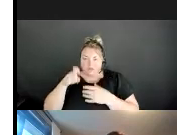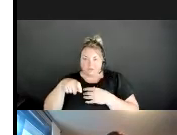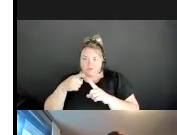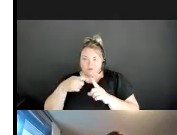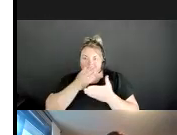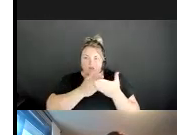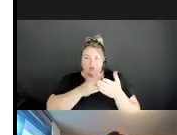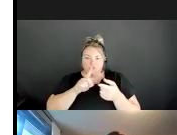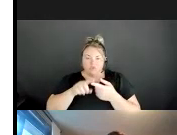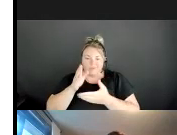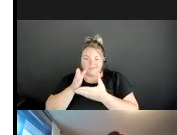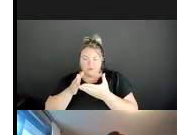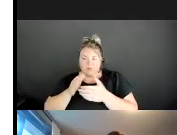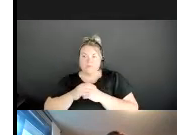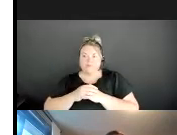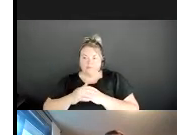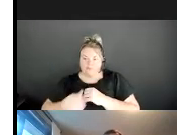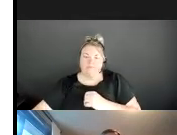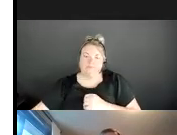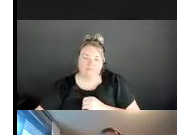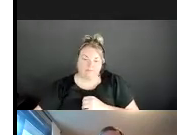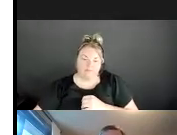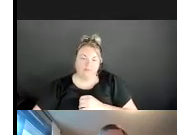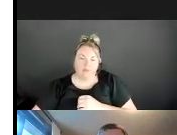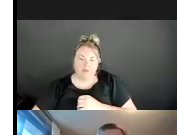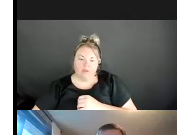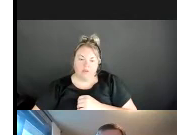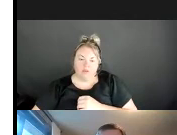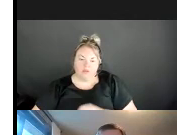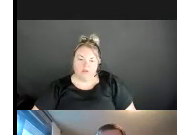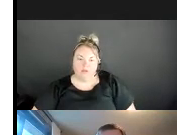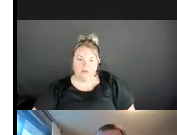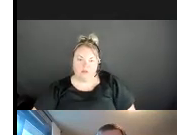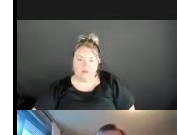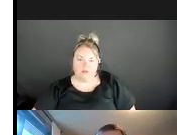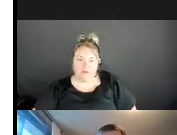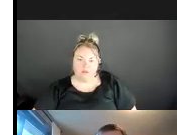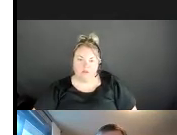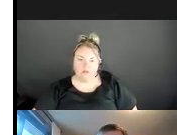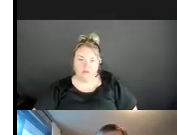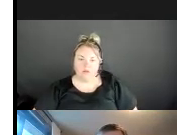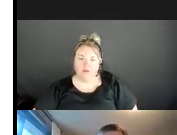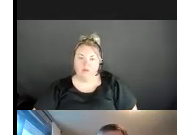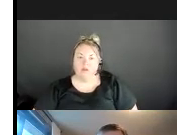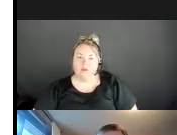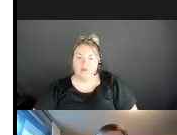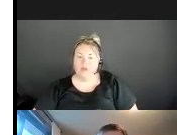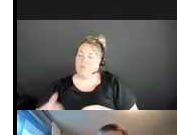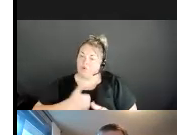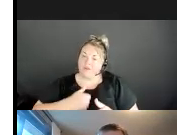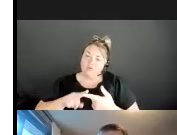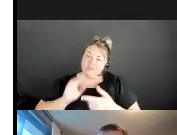to section. And then Mariana. Oh, yes. I'm sorry to interrupt you, Mariana. There's